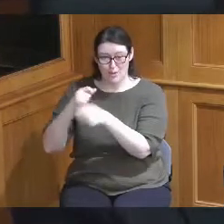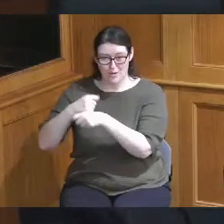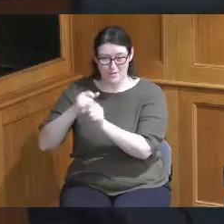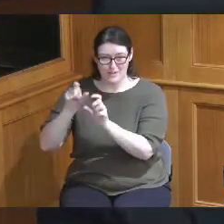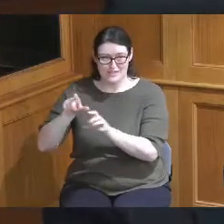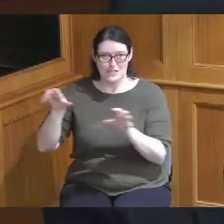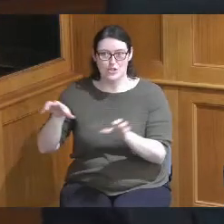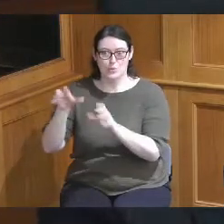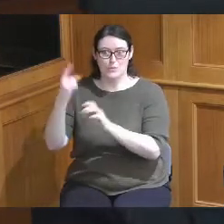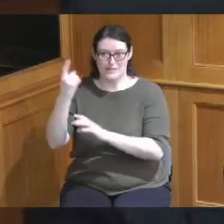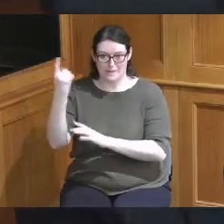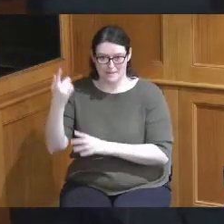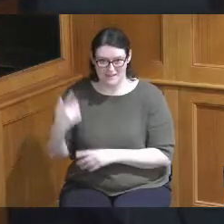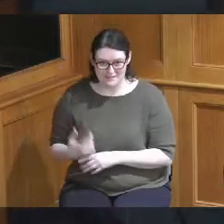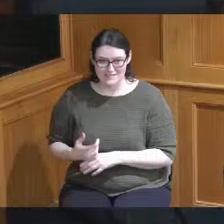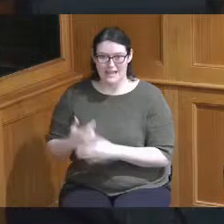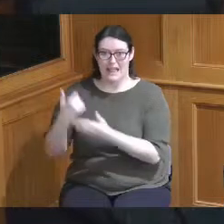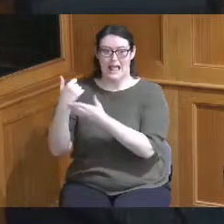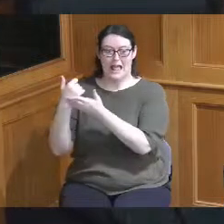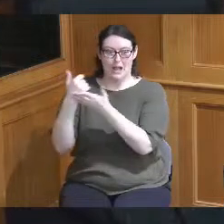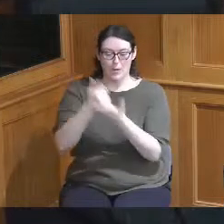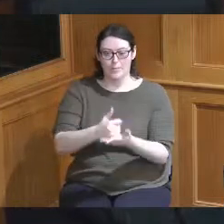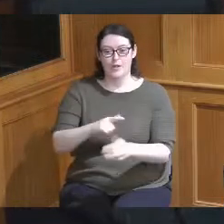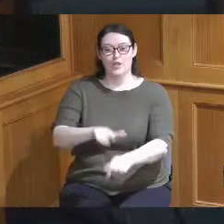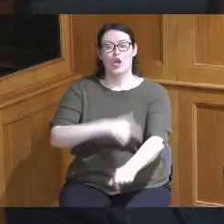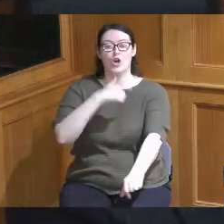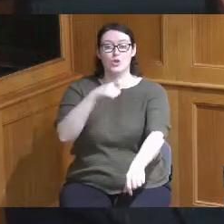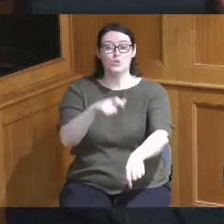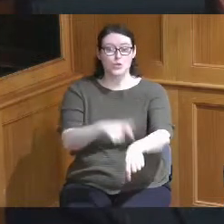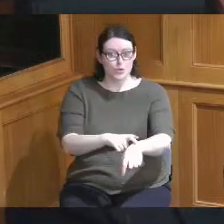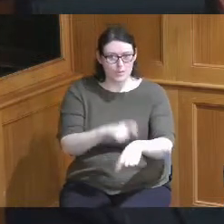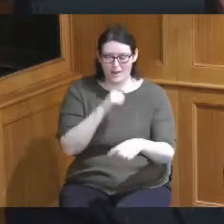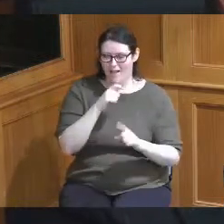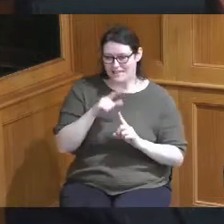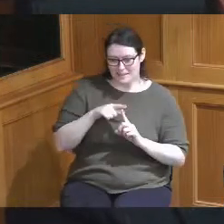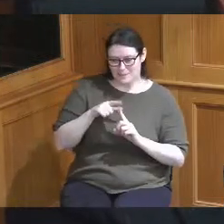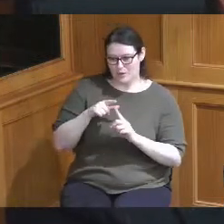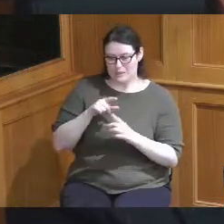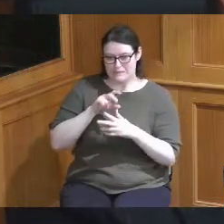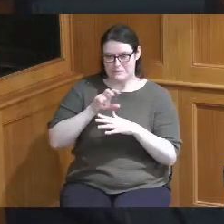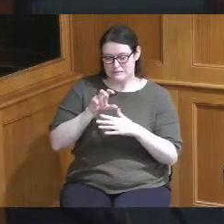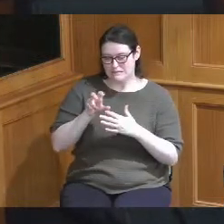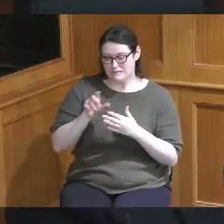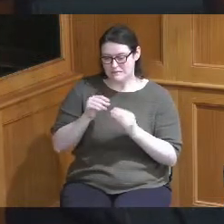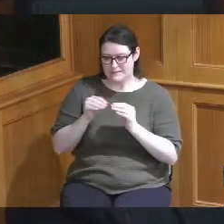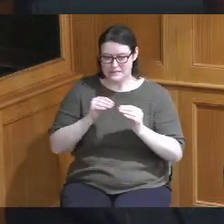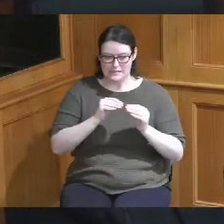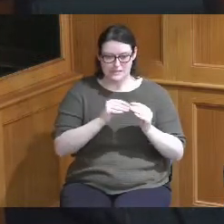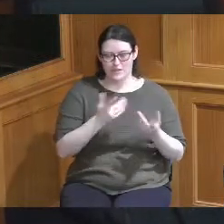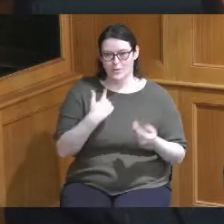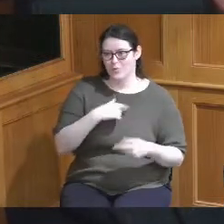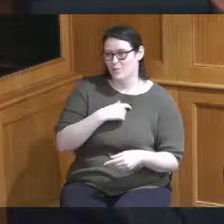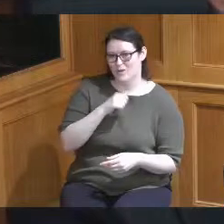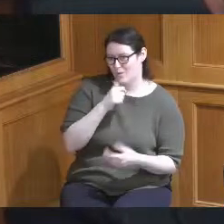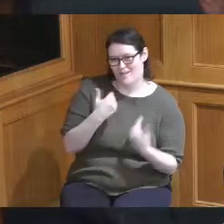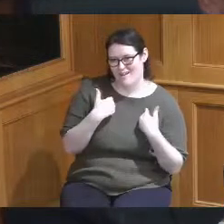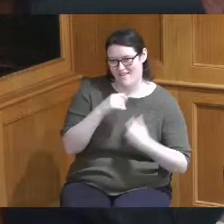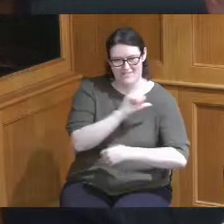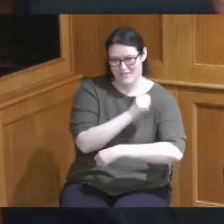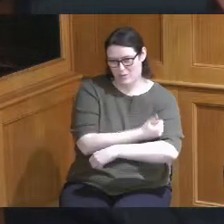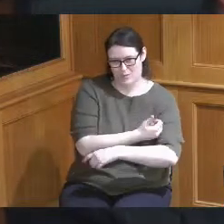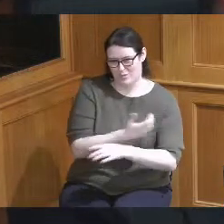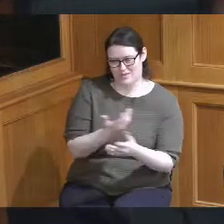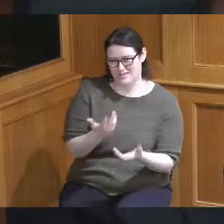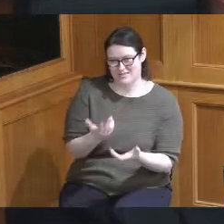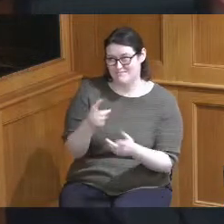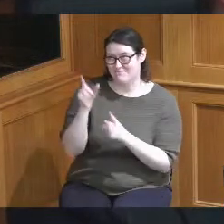of long-term solution to what we're all talking about. We don't have the authority to do that. And so